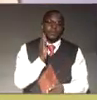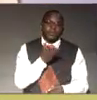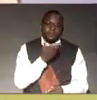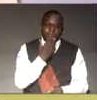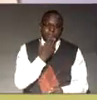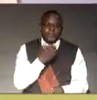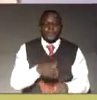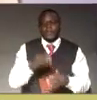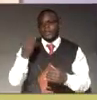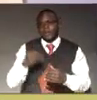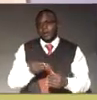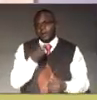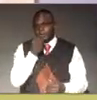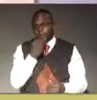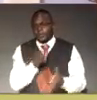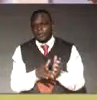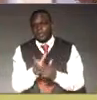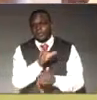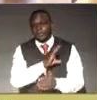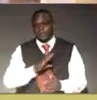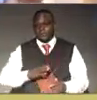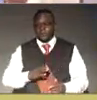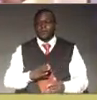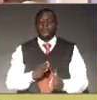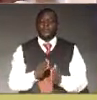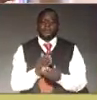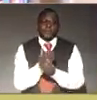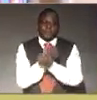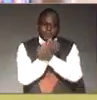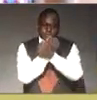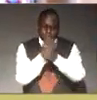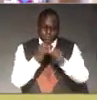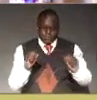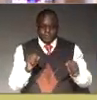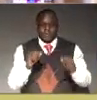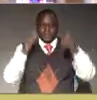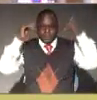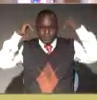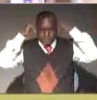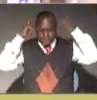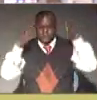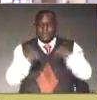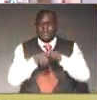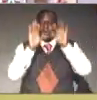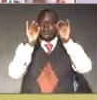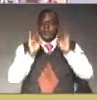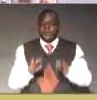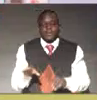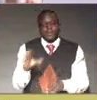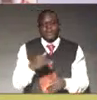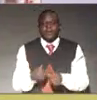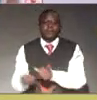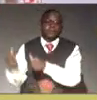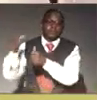At the Last Supper, Jesus is the Passover sacrifice, the sacrificial lamb, and the teacher that every ordained